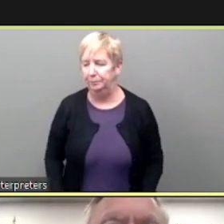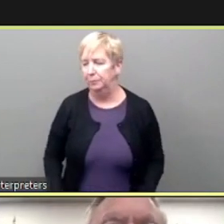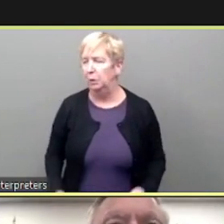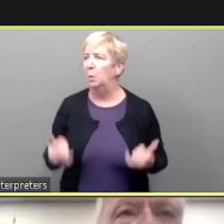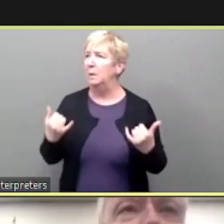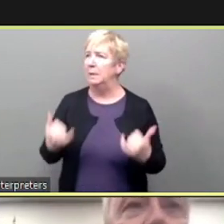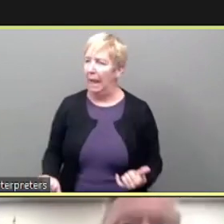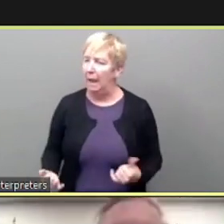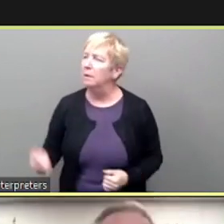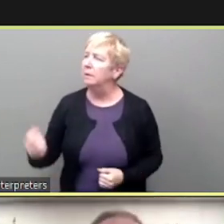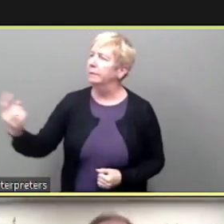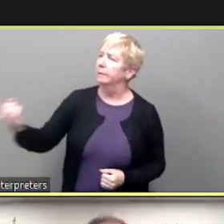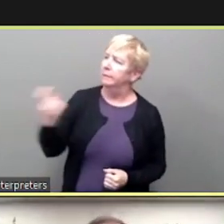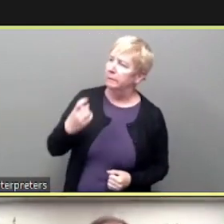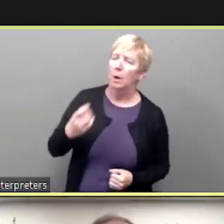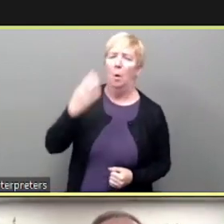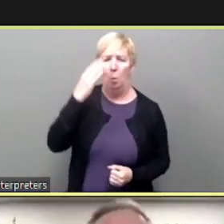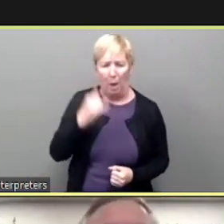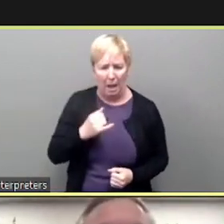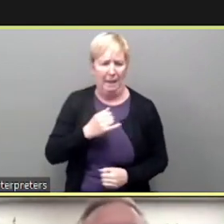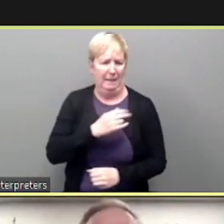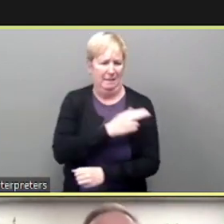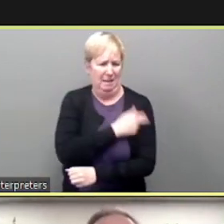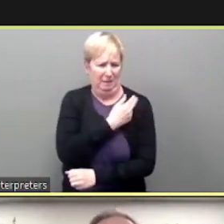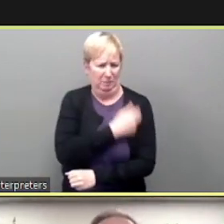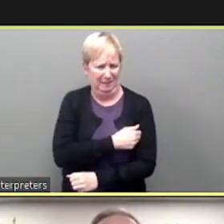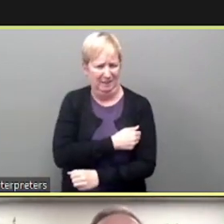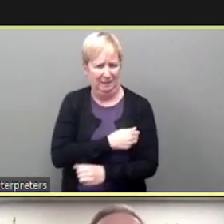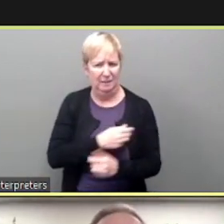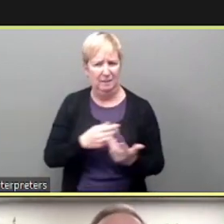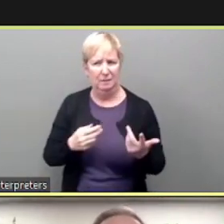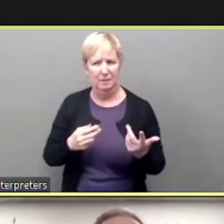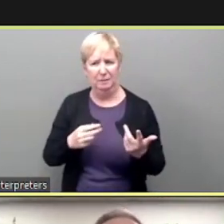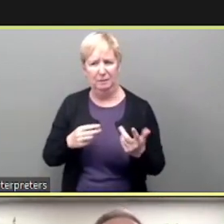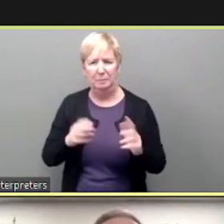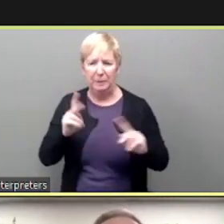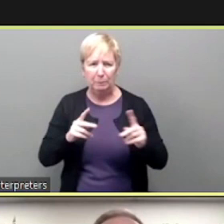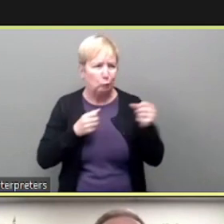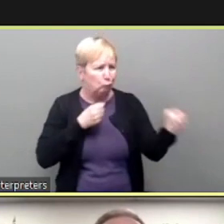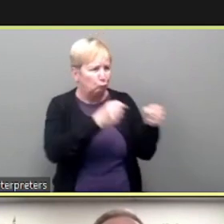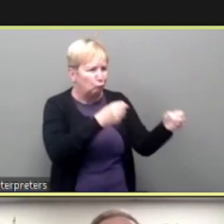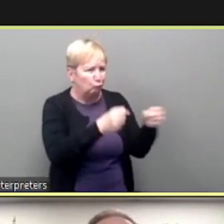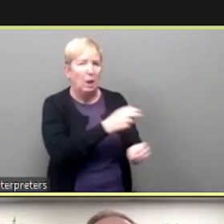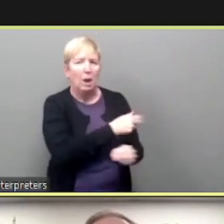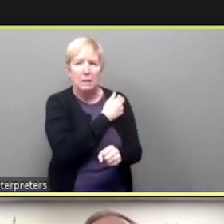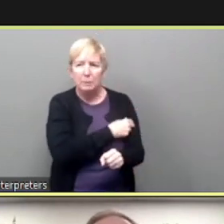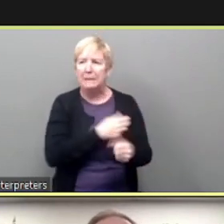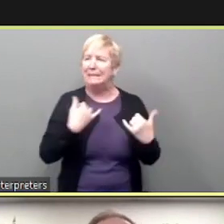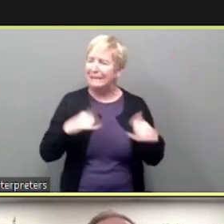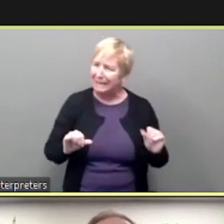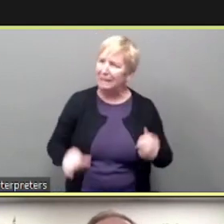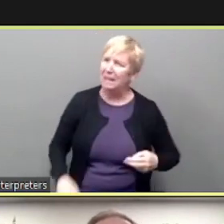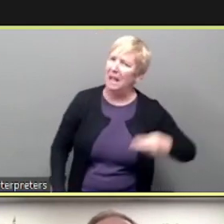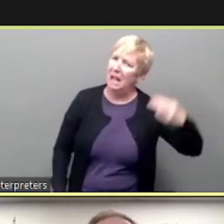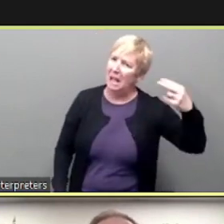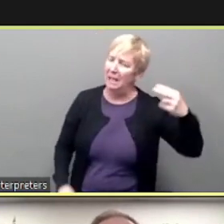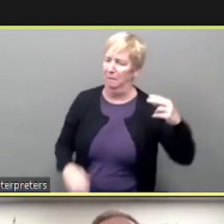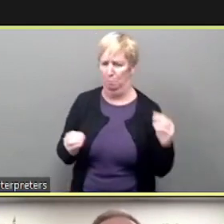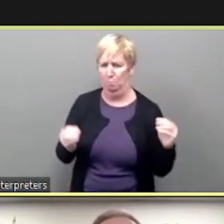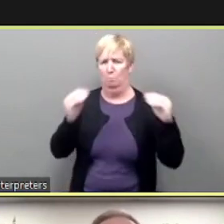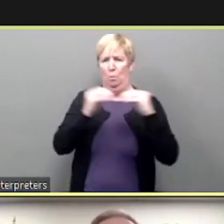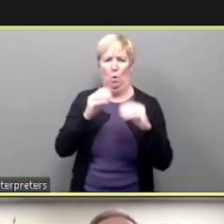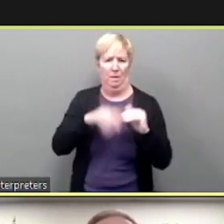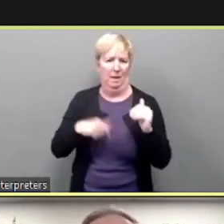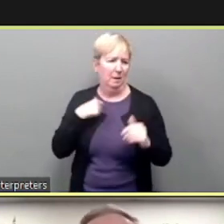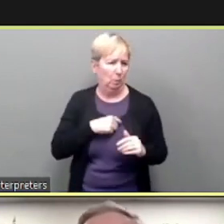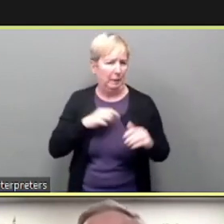having COVID hospitalizations exceed our normal hospitalization capacity? Another great question, Scott.